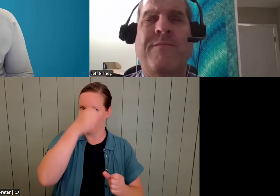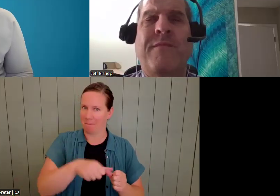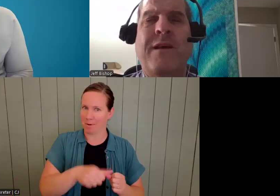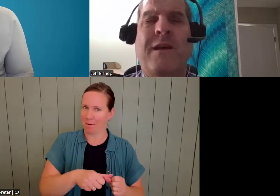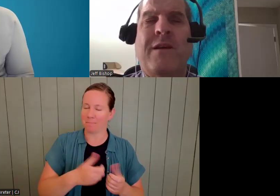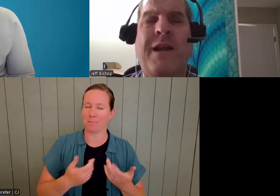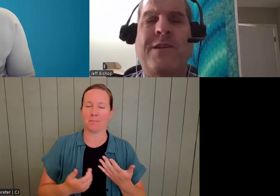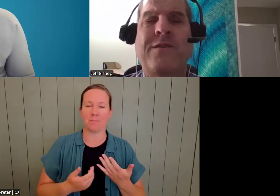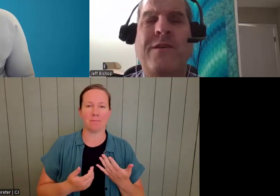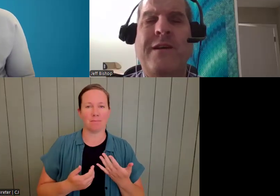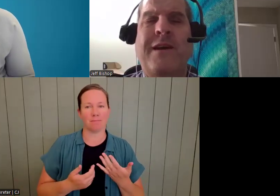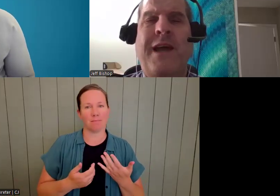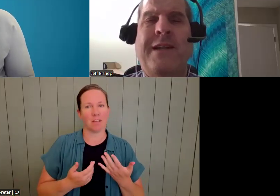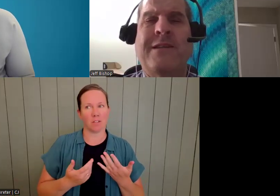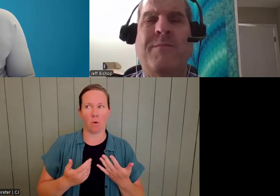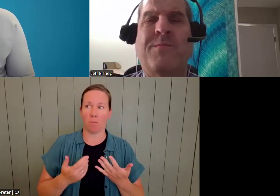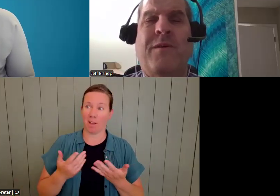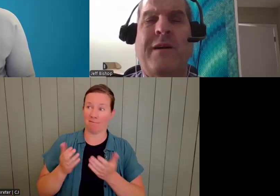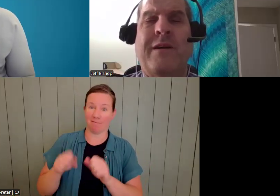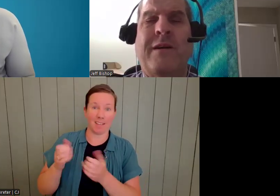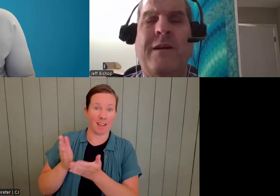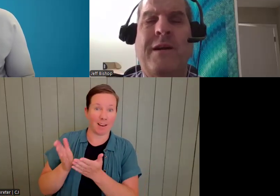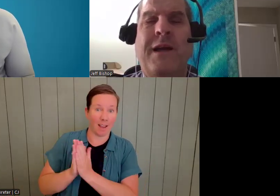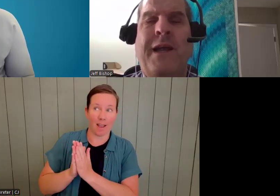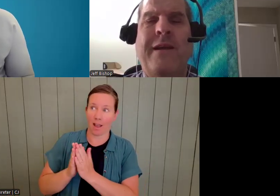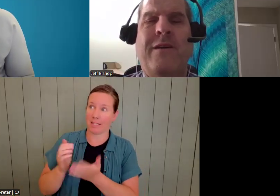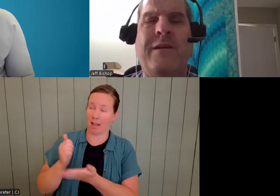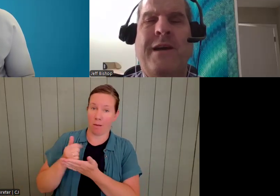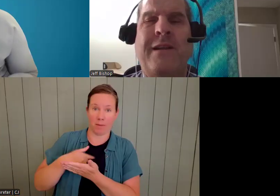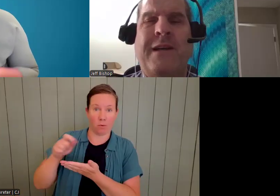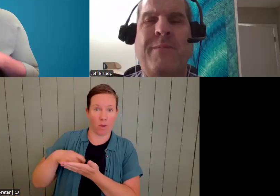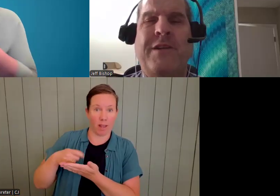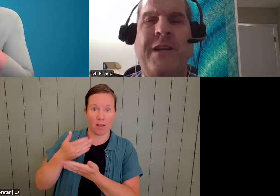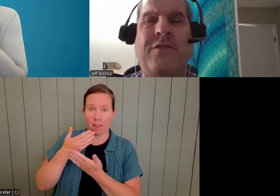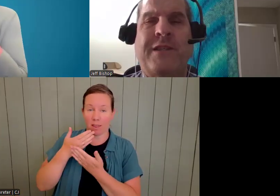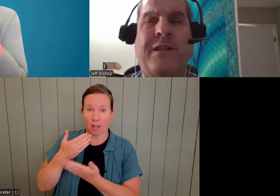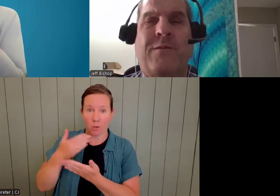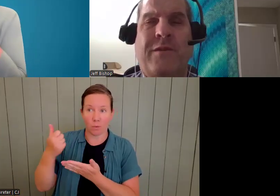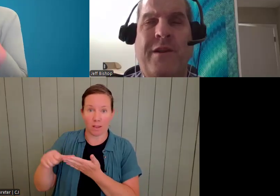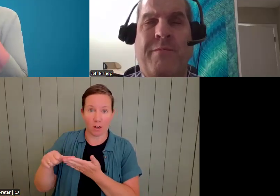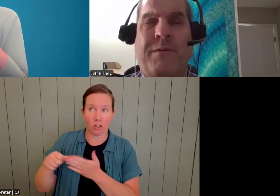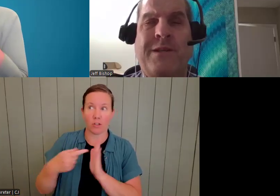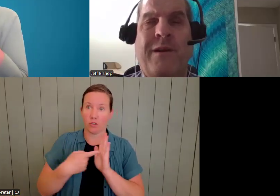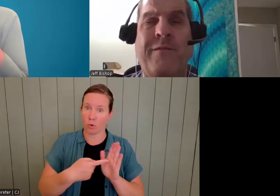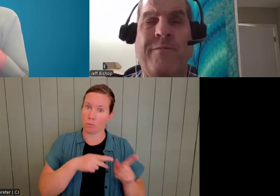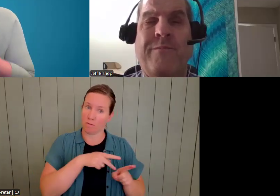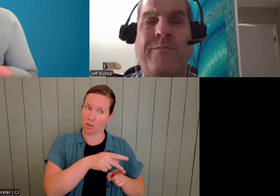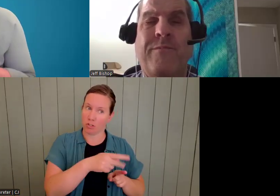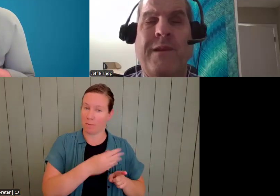professionalism, gratitude, and so much more. Not to mention interest in the role that you're